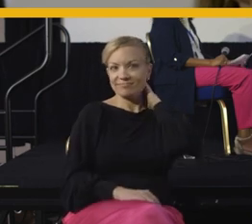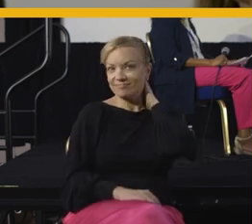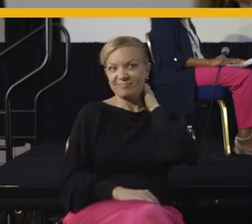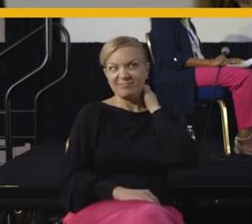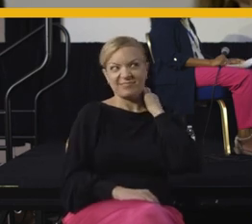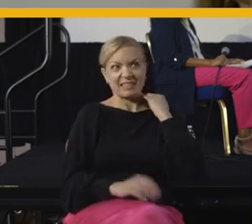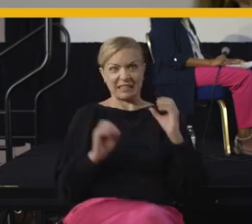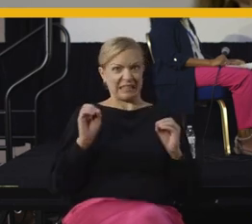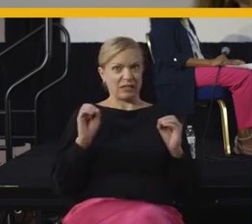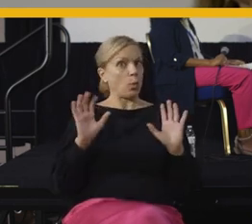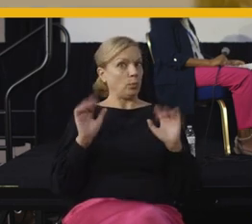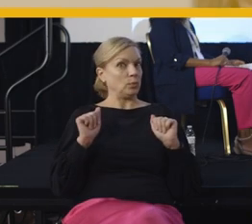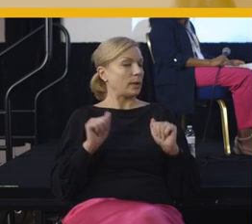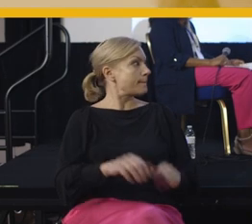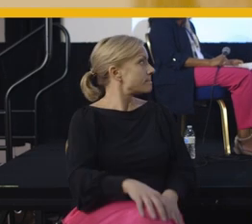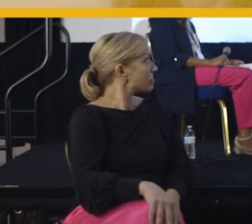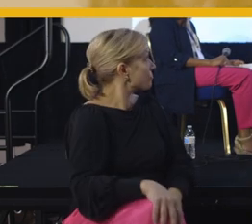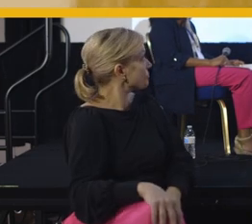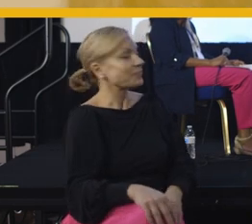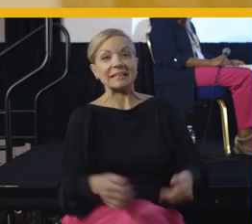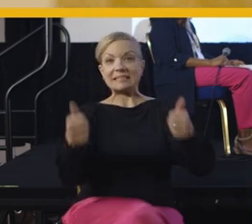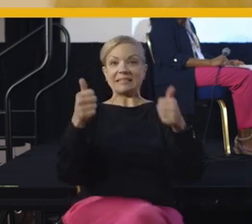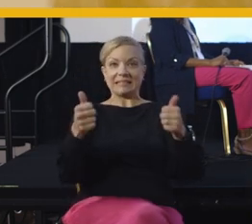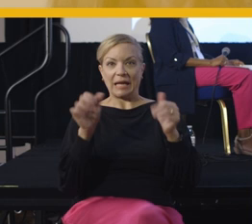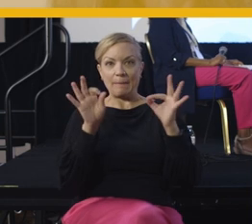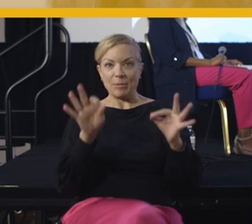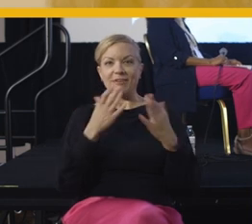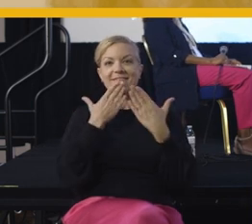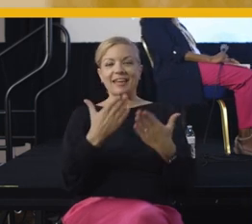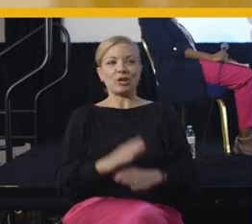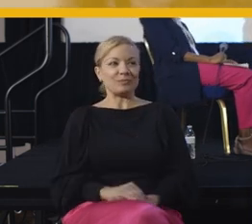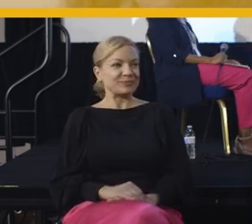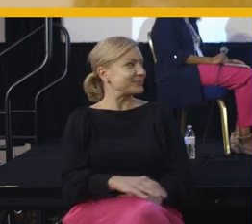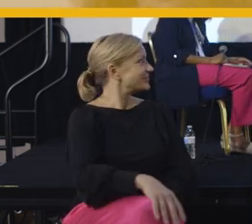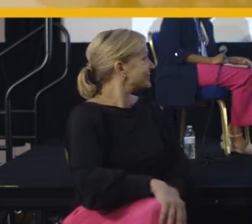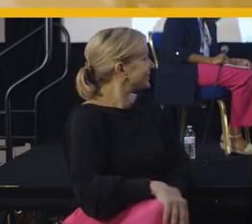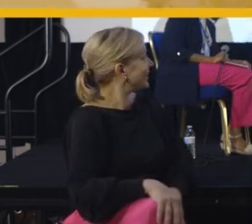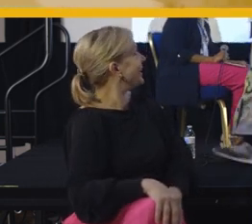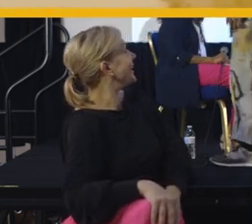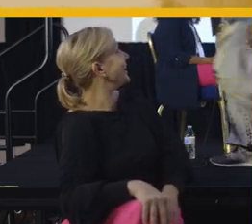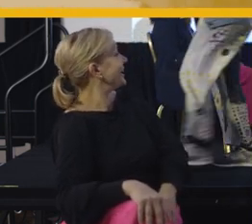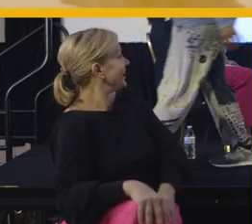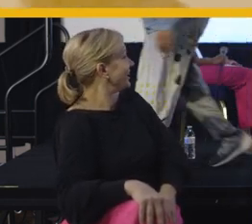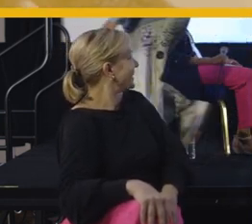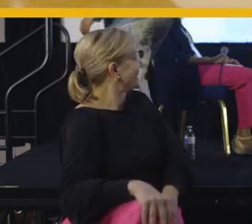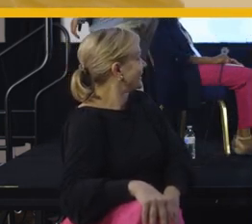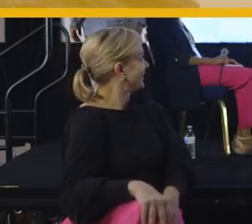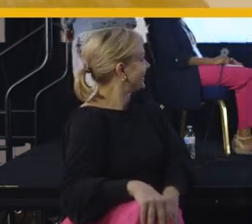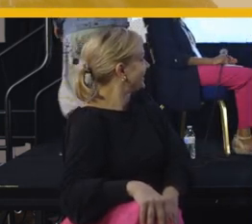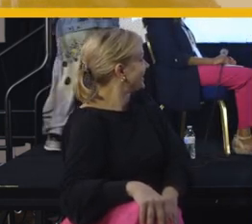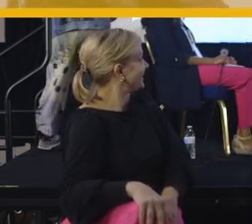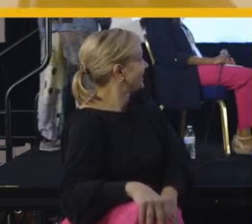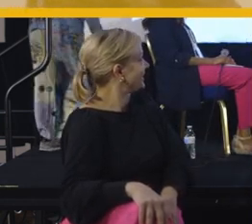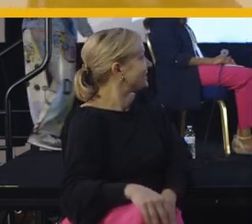And if we don't, that's okay. Oh, yes, perfect. Thank you so much. So just briefly, I want to speak to all